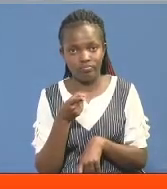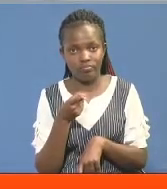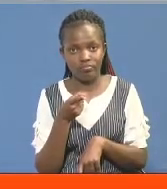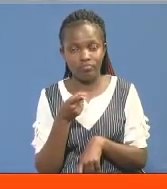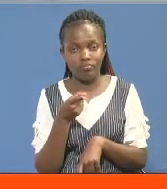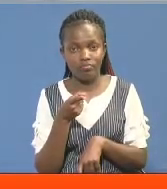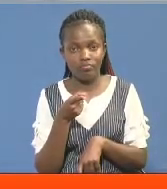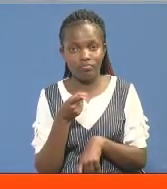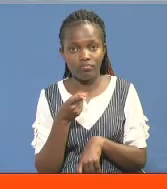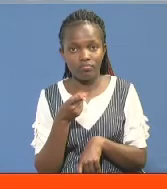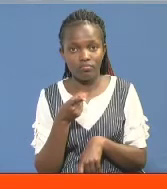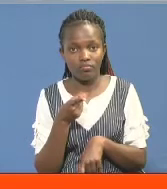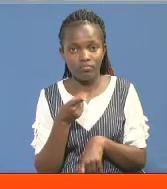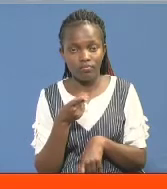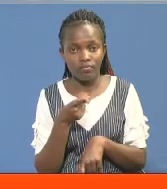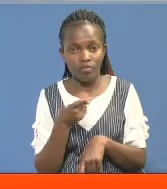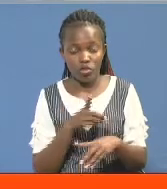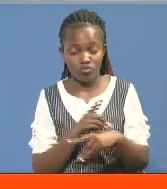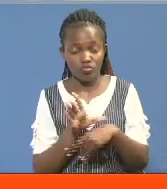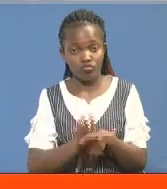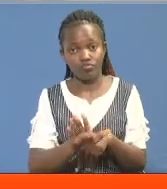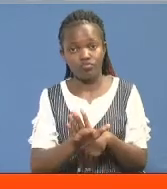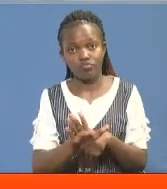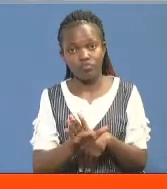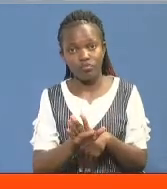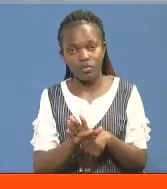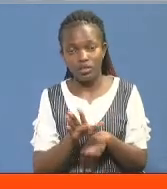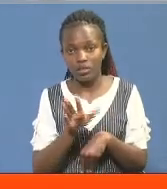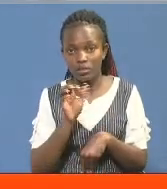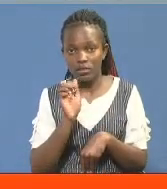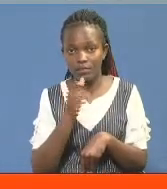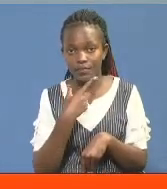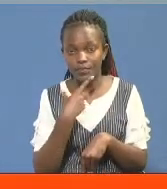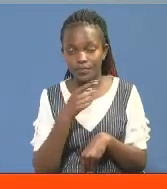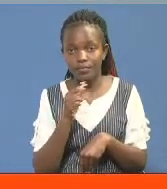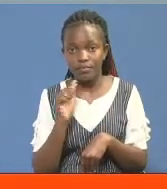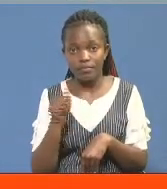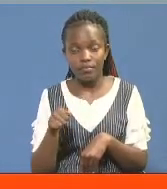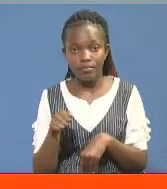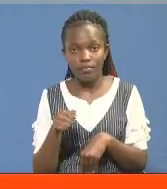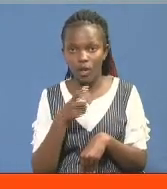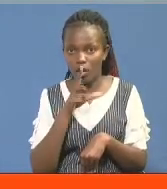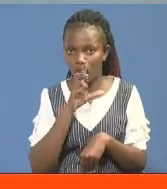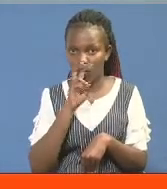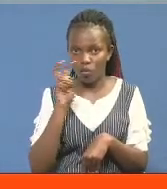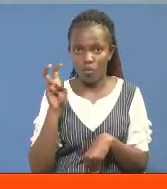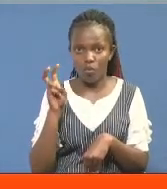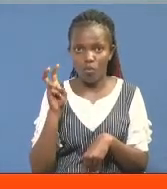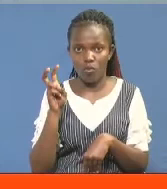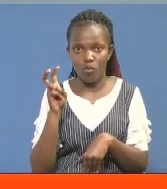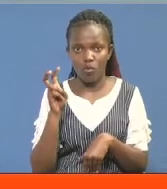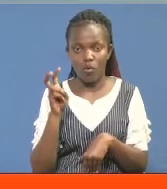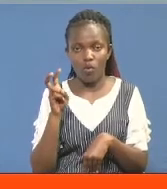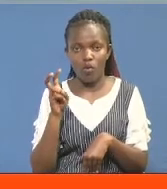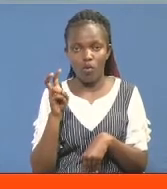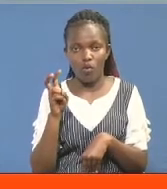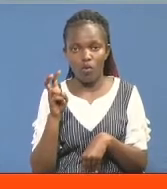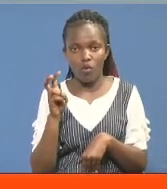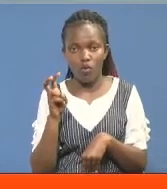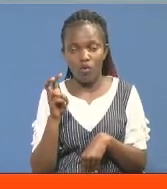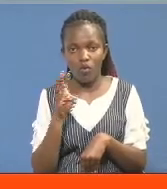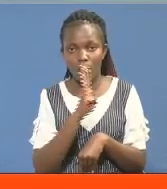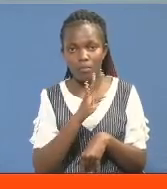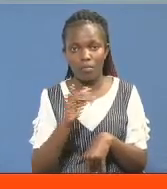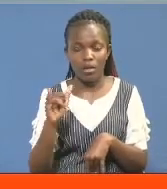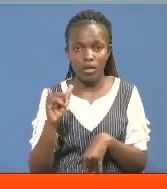reneged on your legislative duty? I would say yes. All right. Now let's look into the issue of the BBI copies, which